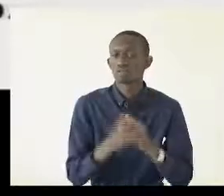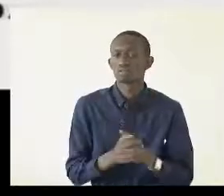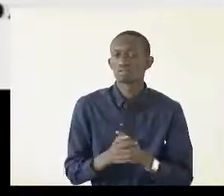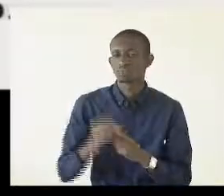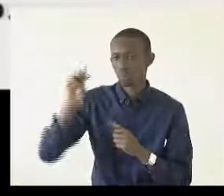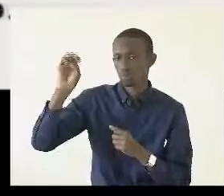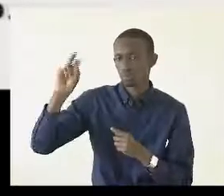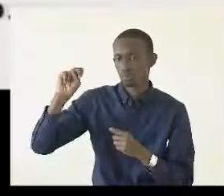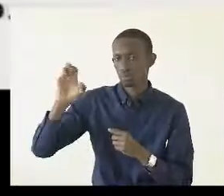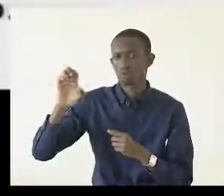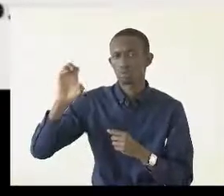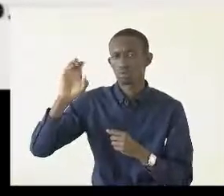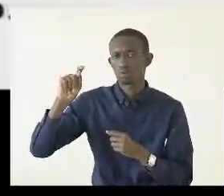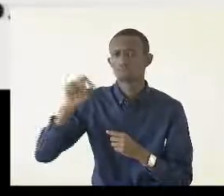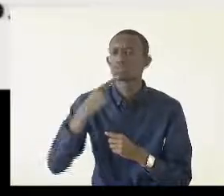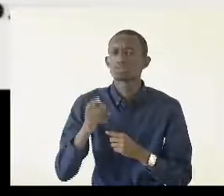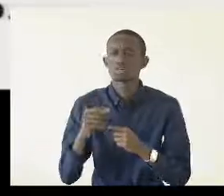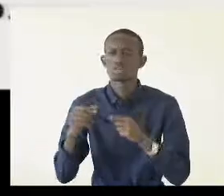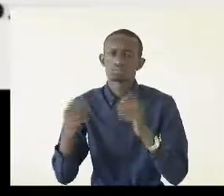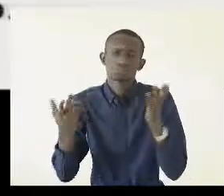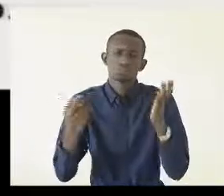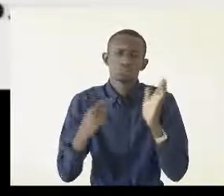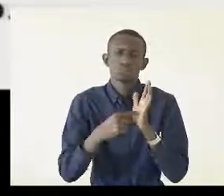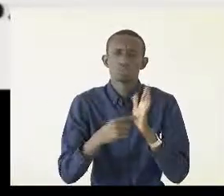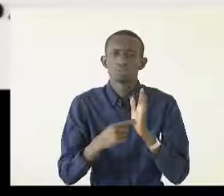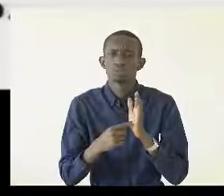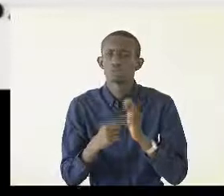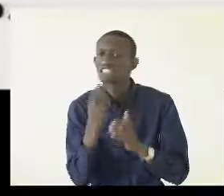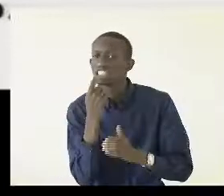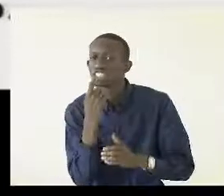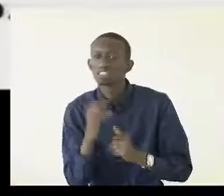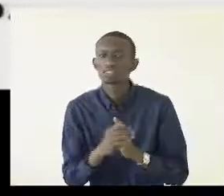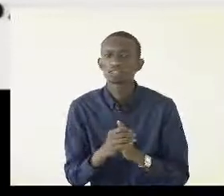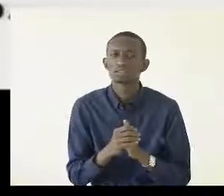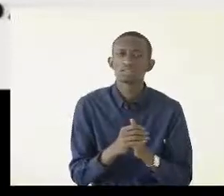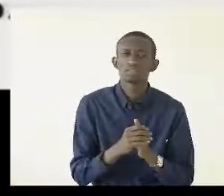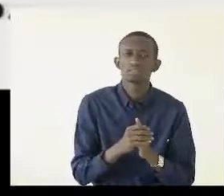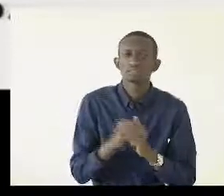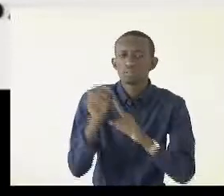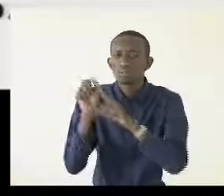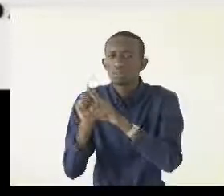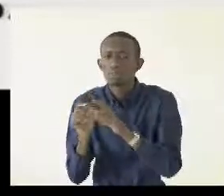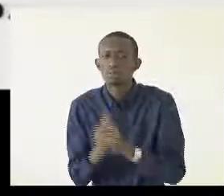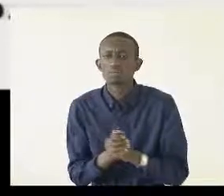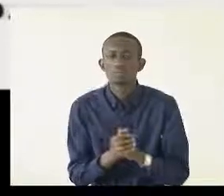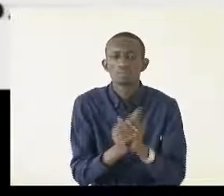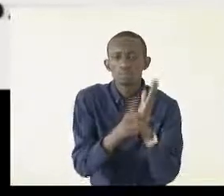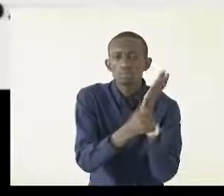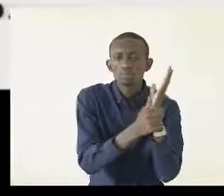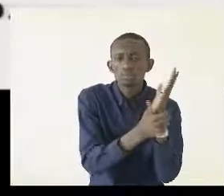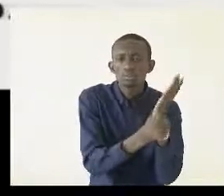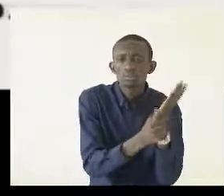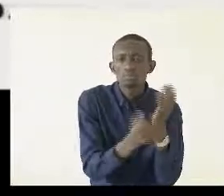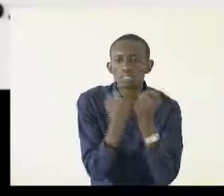of rice, wheat, maize, bamboo, palm, banana, ginger, and